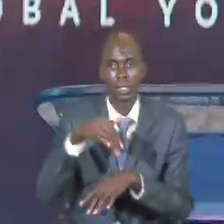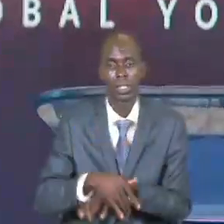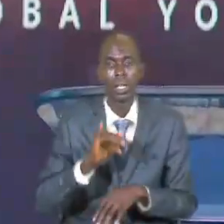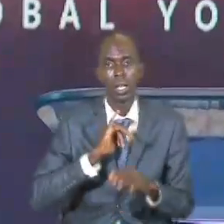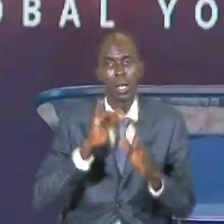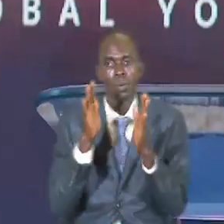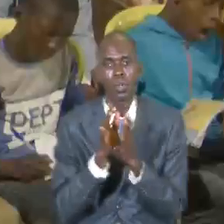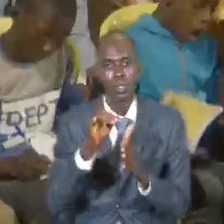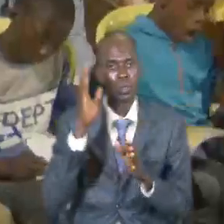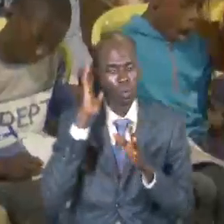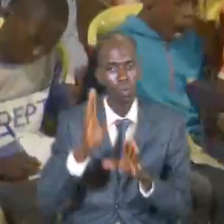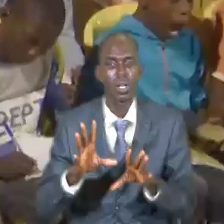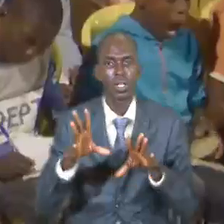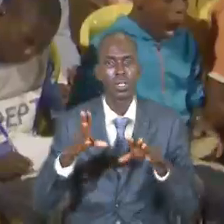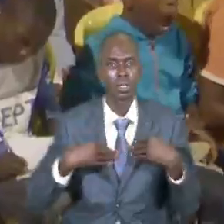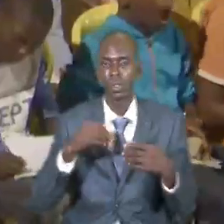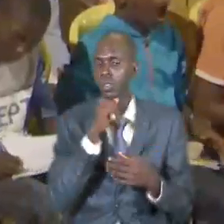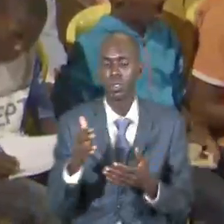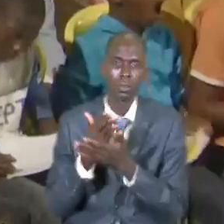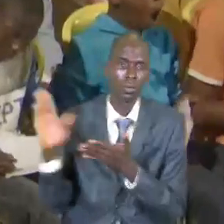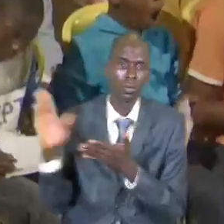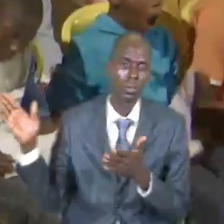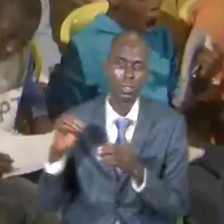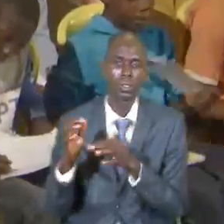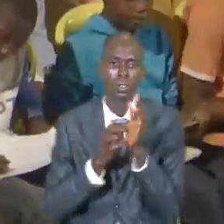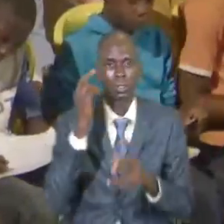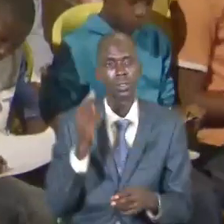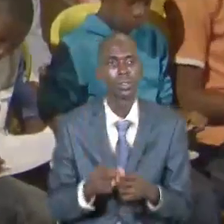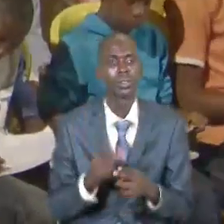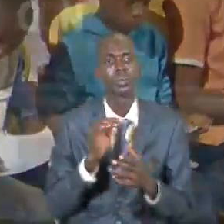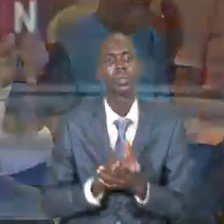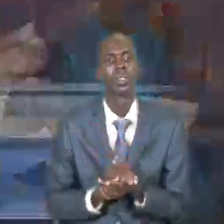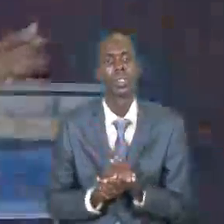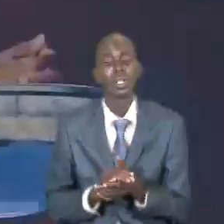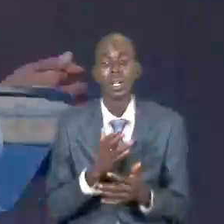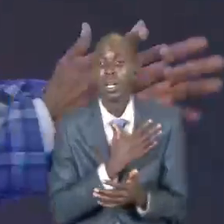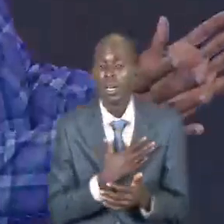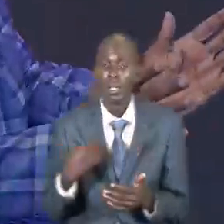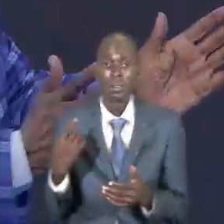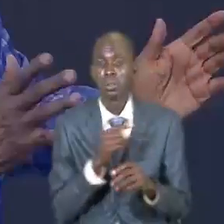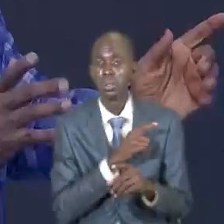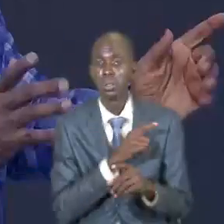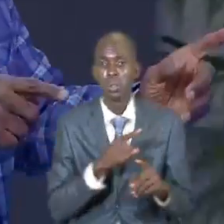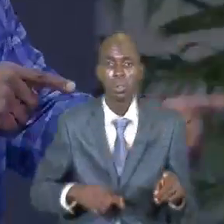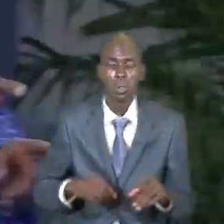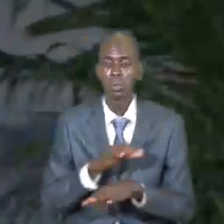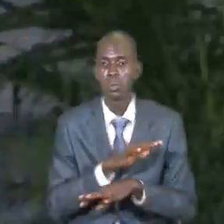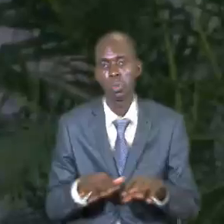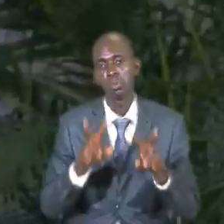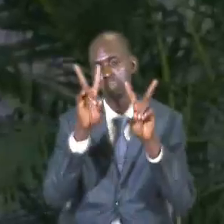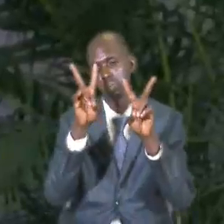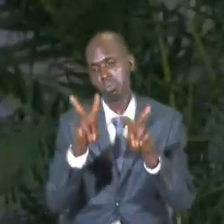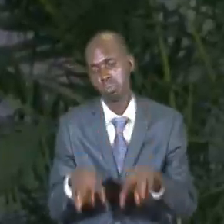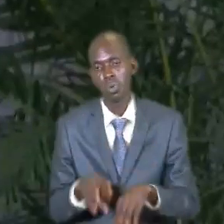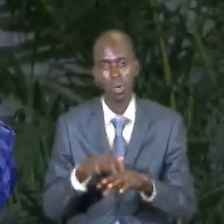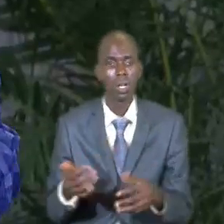in Jesus' name. And the Lord does not discriminate. He calls everyone. And he calls everyone to turn around.